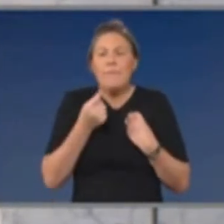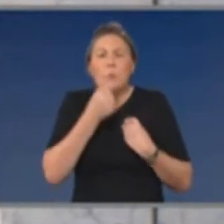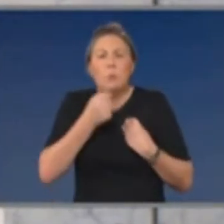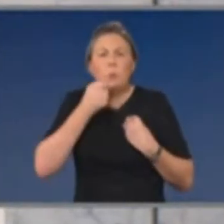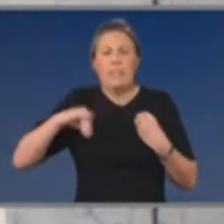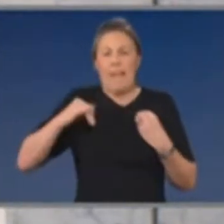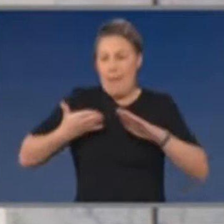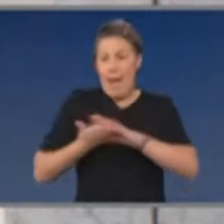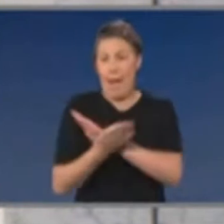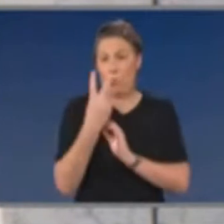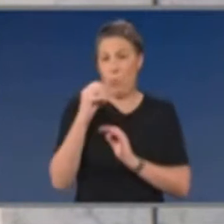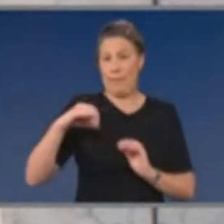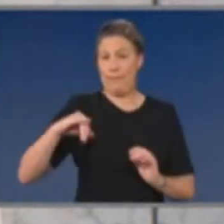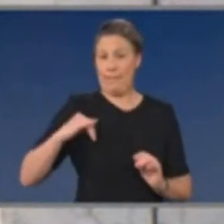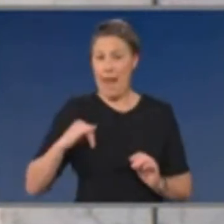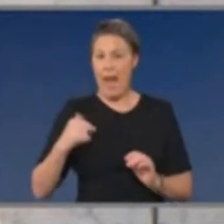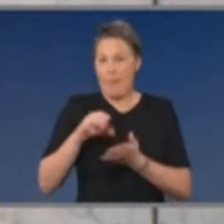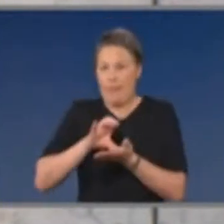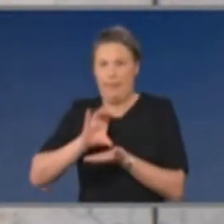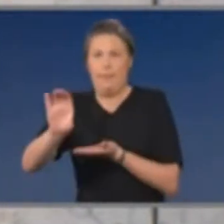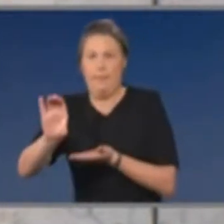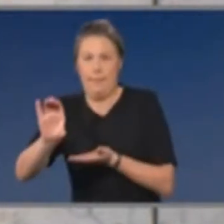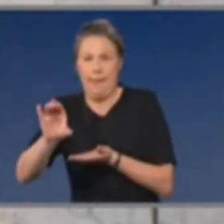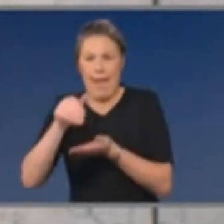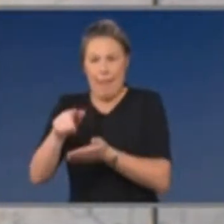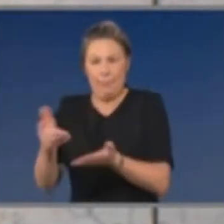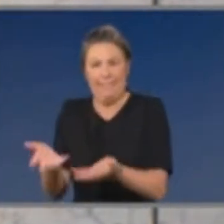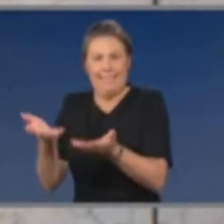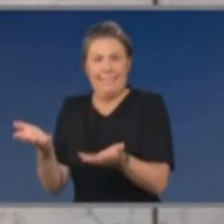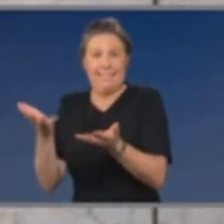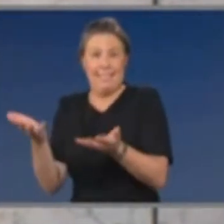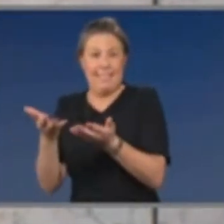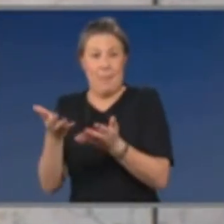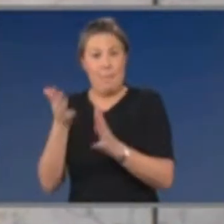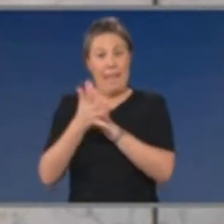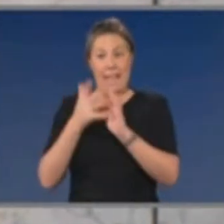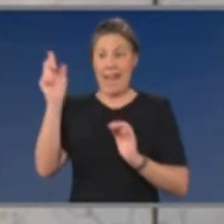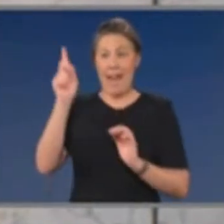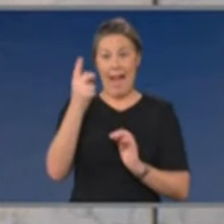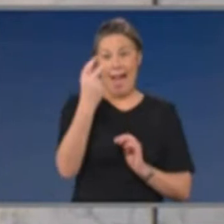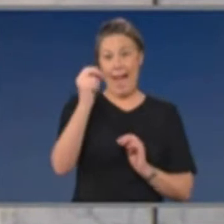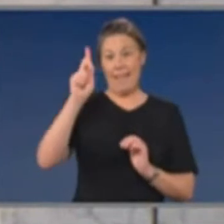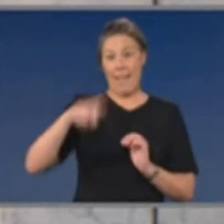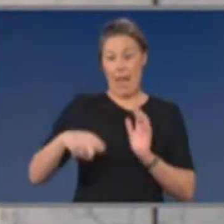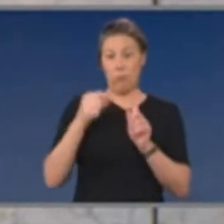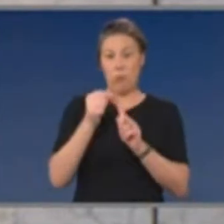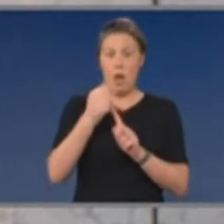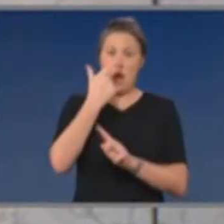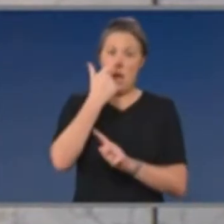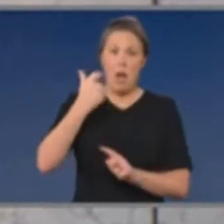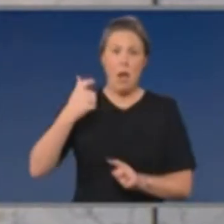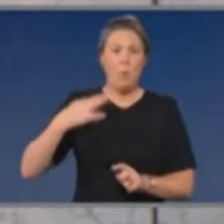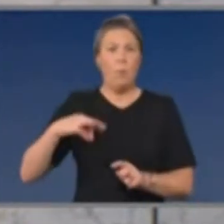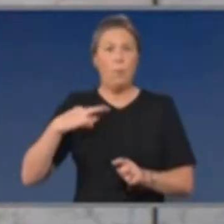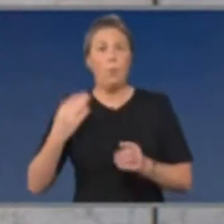20 employees. As the Prime Minister has said, that is currently supporting around 80,000 apprentices. That